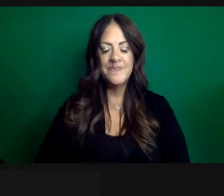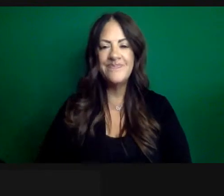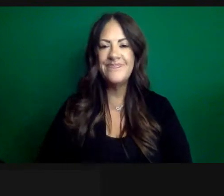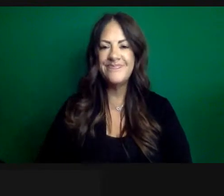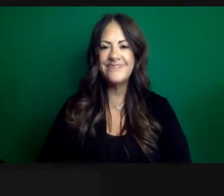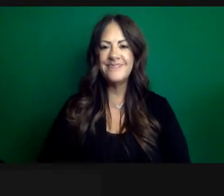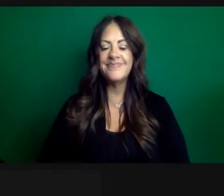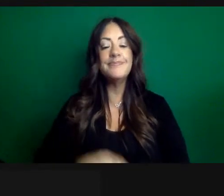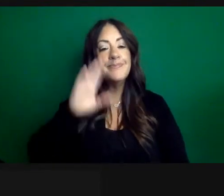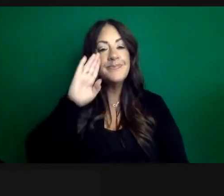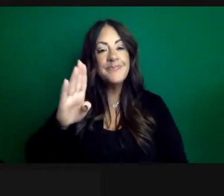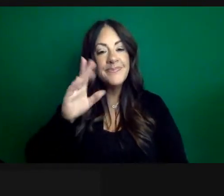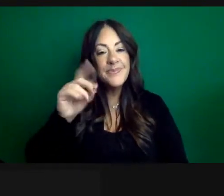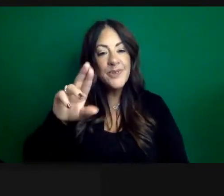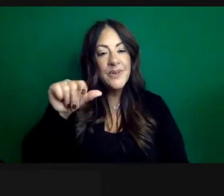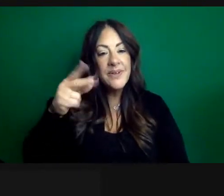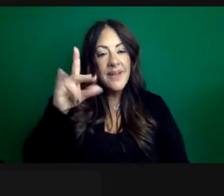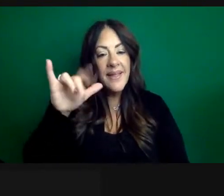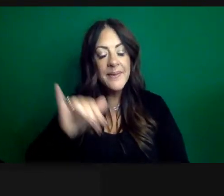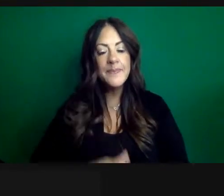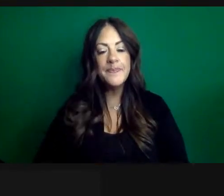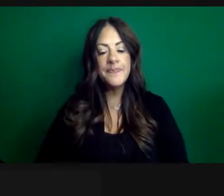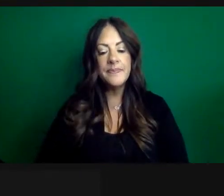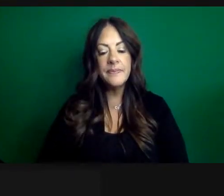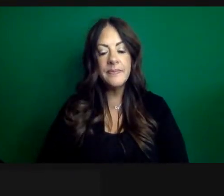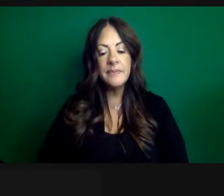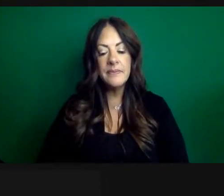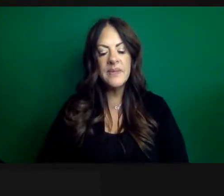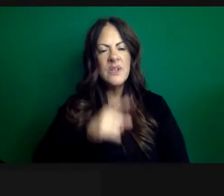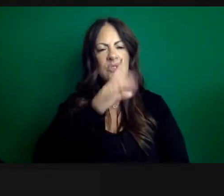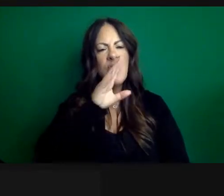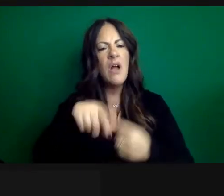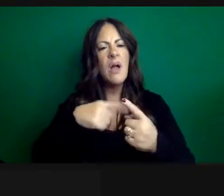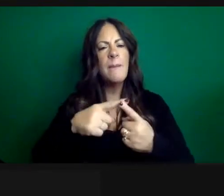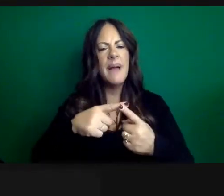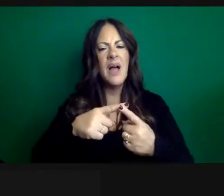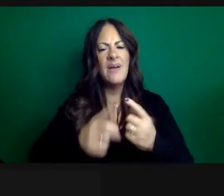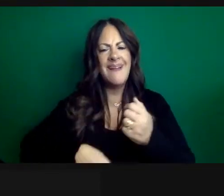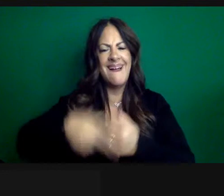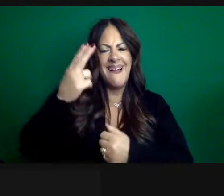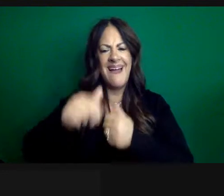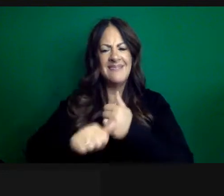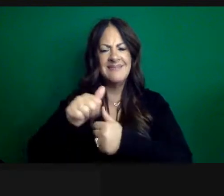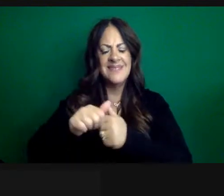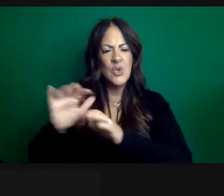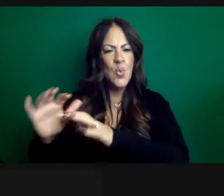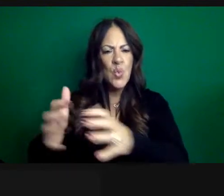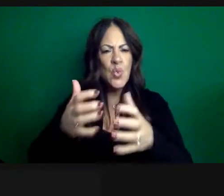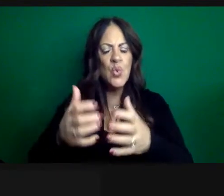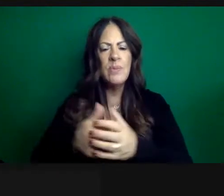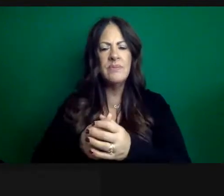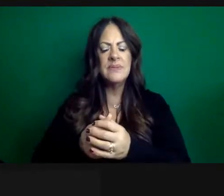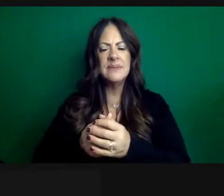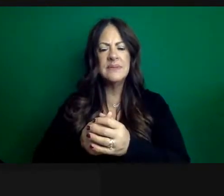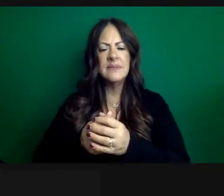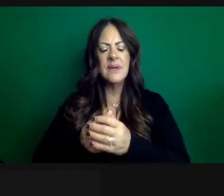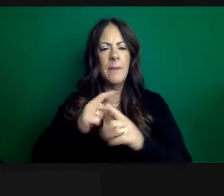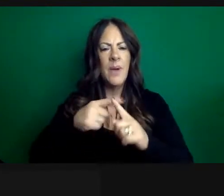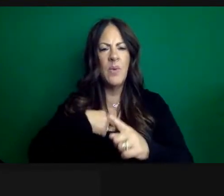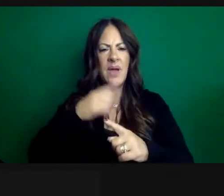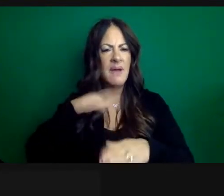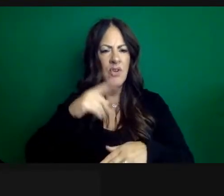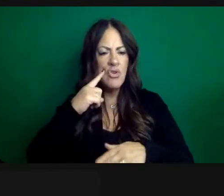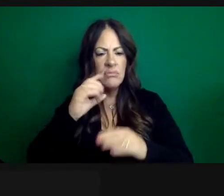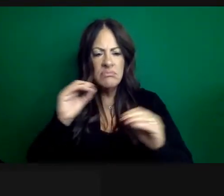Hi, Dr. Ghaly. Speaking of vulnerable groups and those at high risk, we haven't heard a lot lately about the homeless